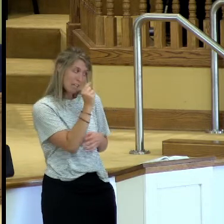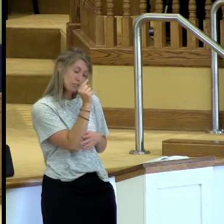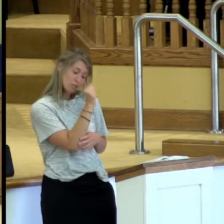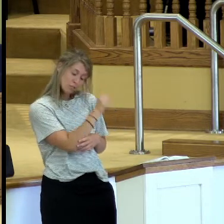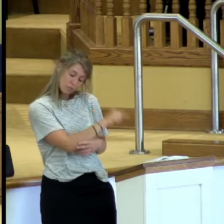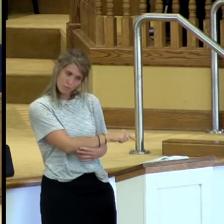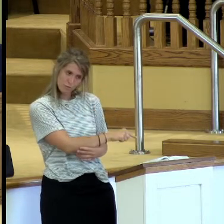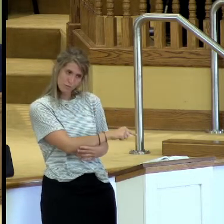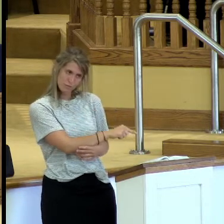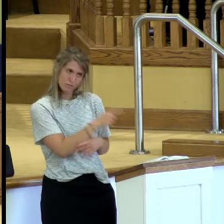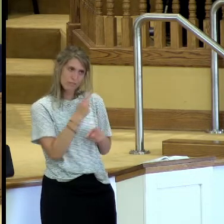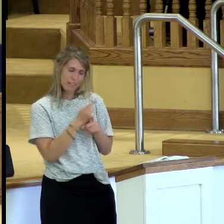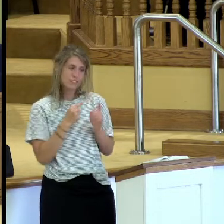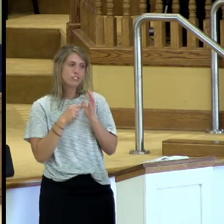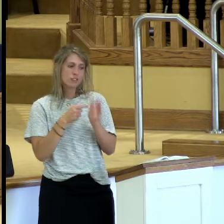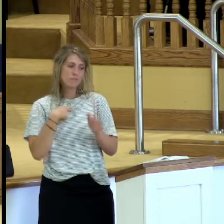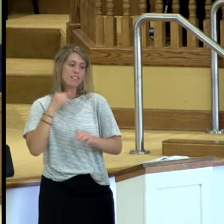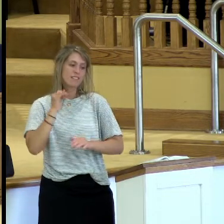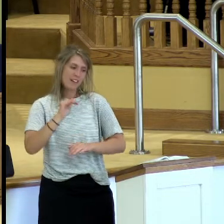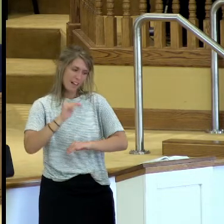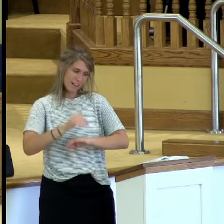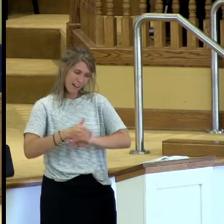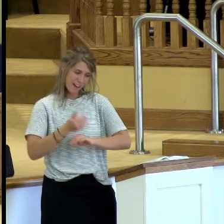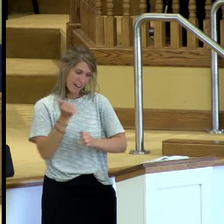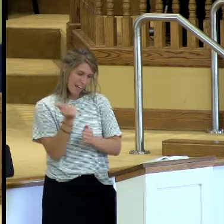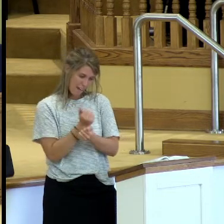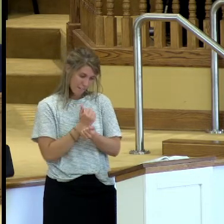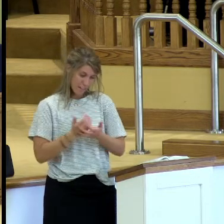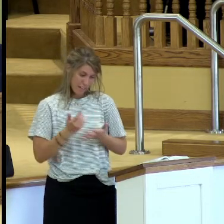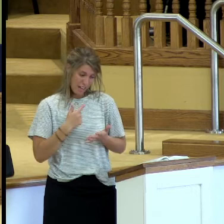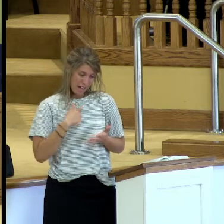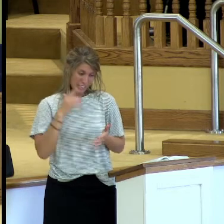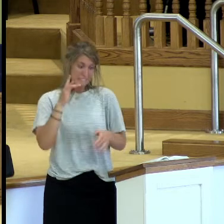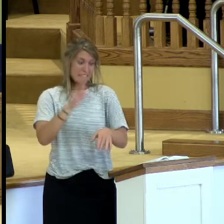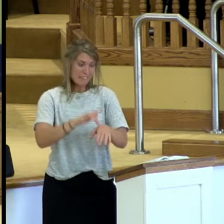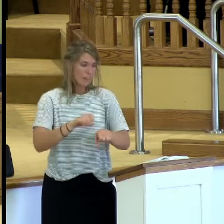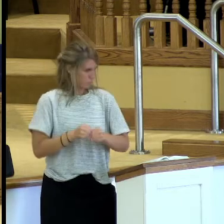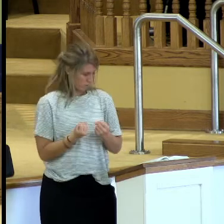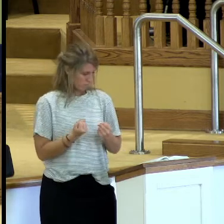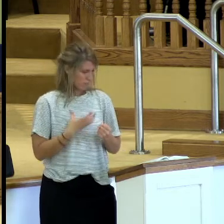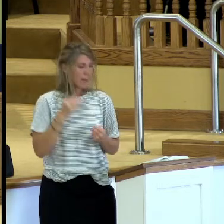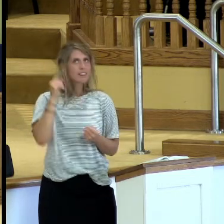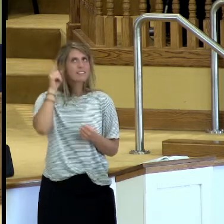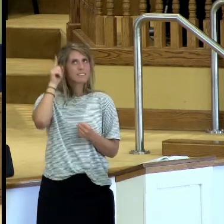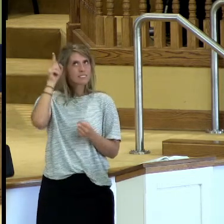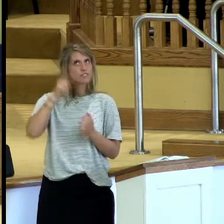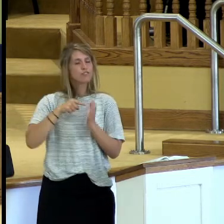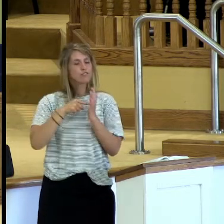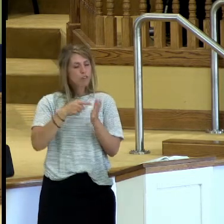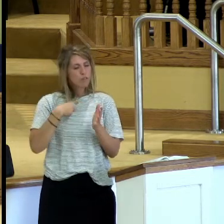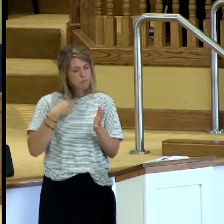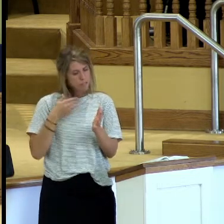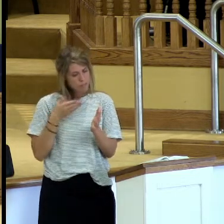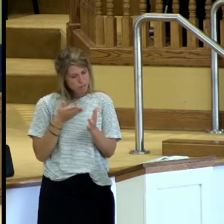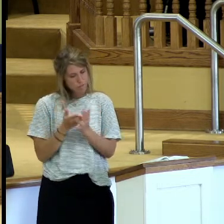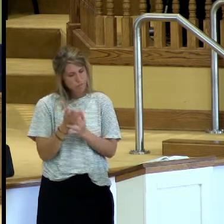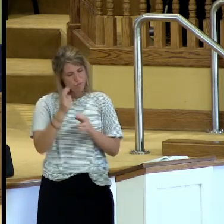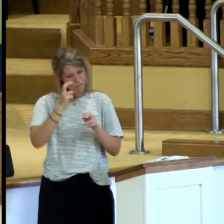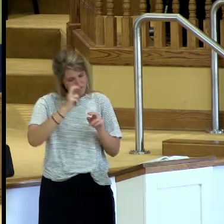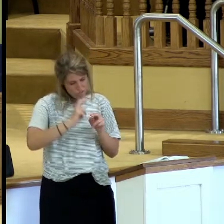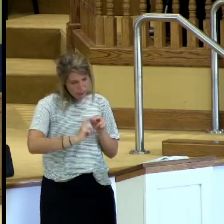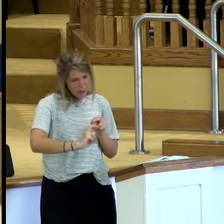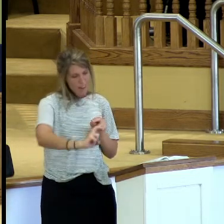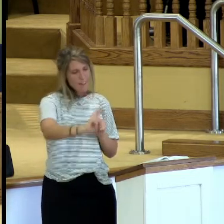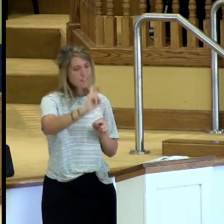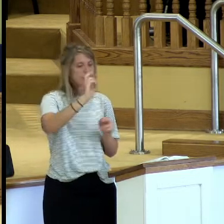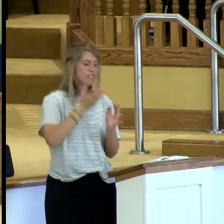you. He showed me that night that everything Eli touched, Eli broke. And he showed me through deputation,